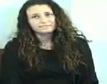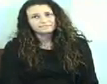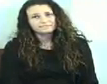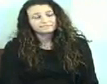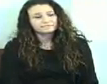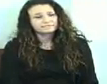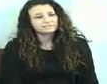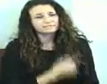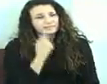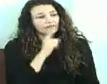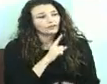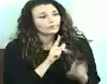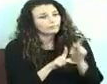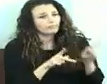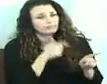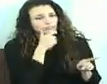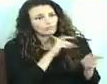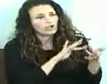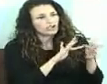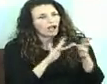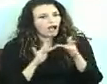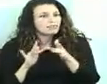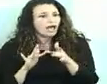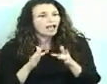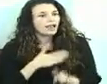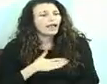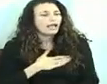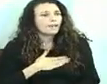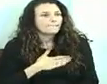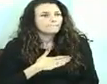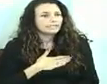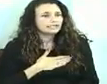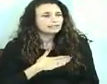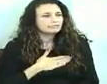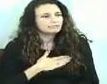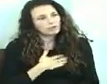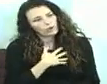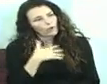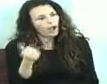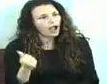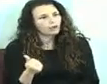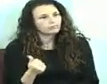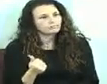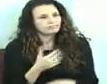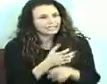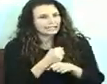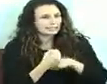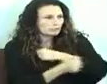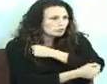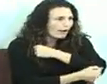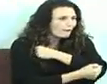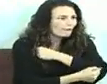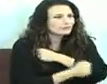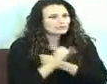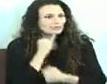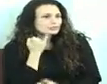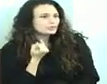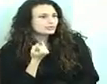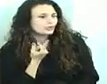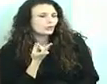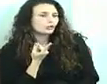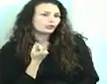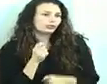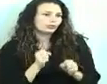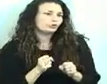For our online viewers, please go out, get some crackers, get some juice, so that you